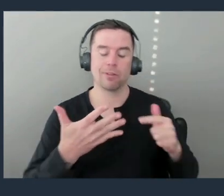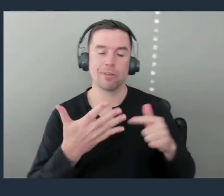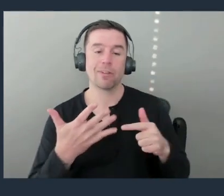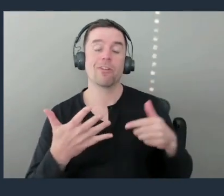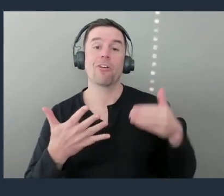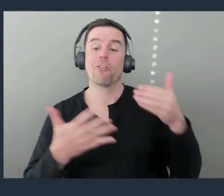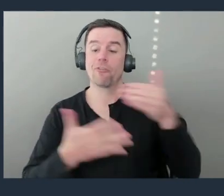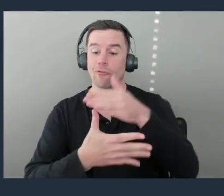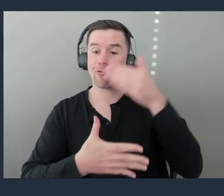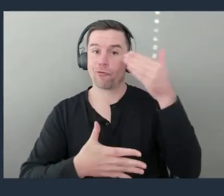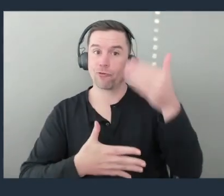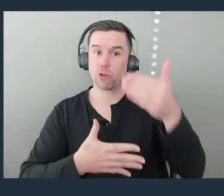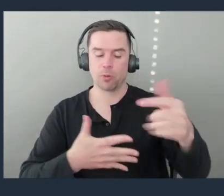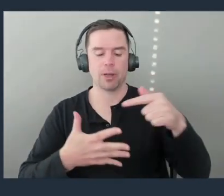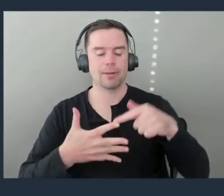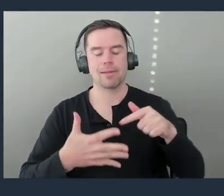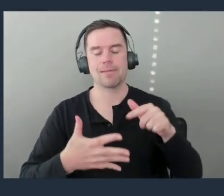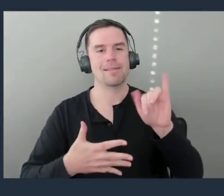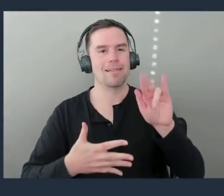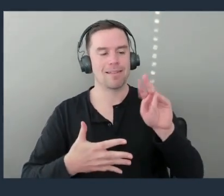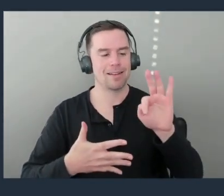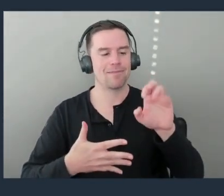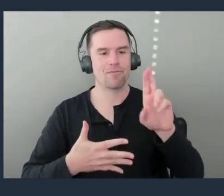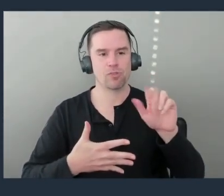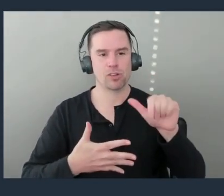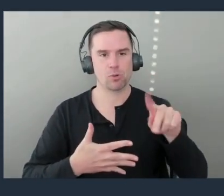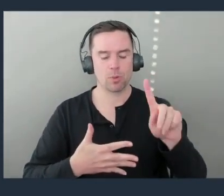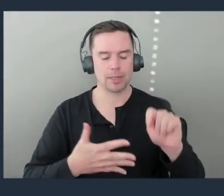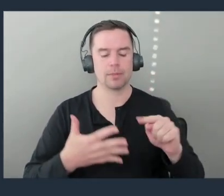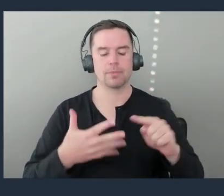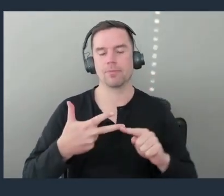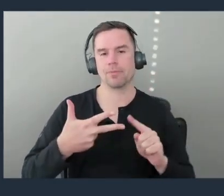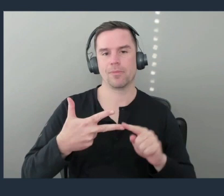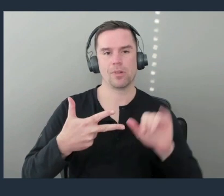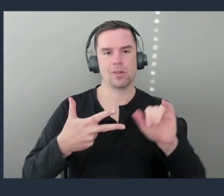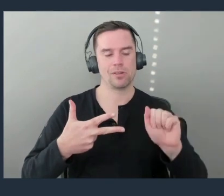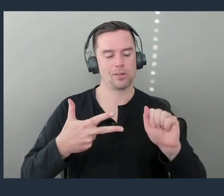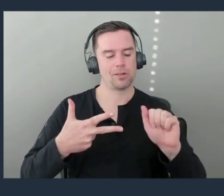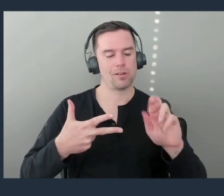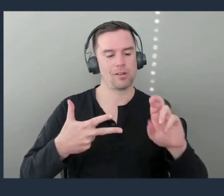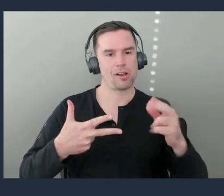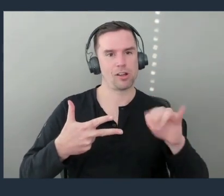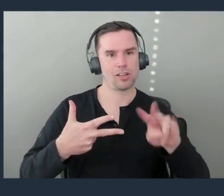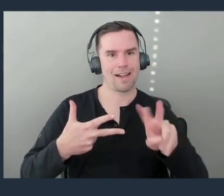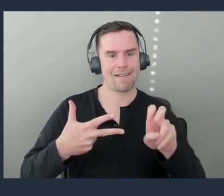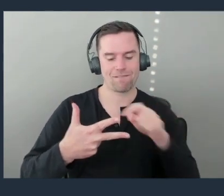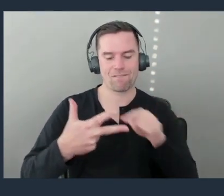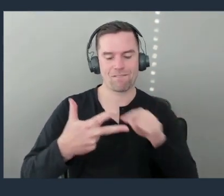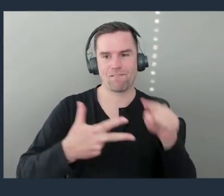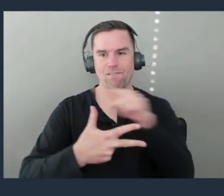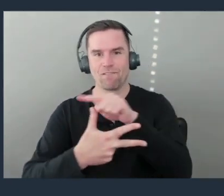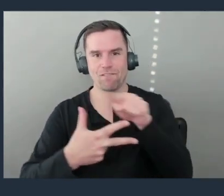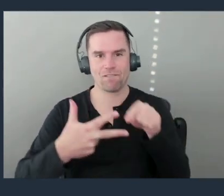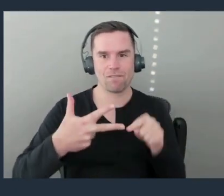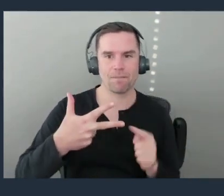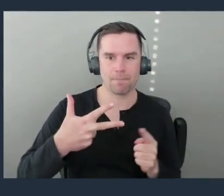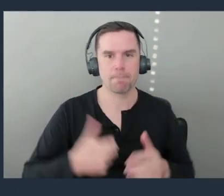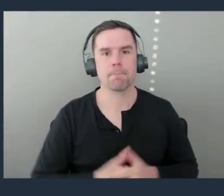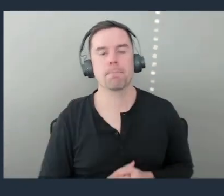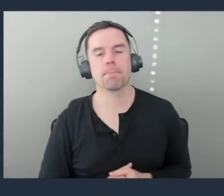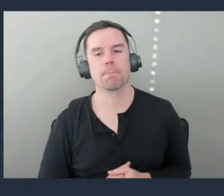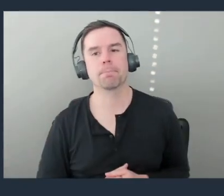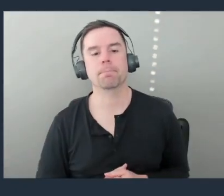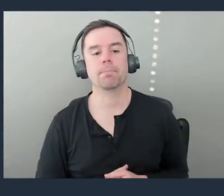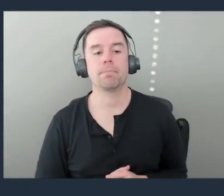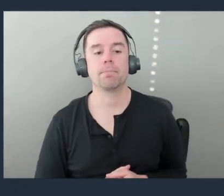archive instant access that have the same low latency and high throughput performance of S3 standard.